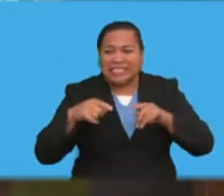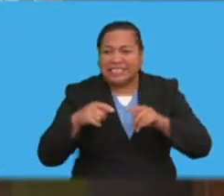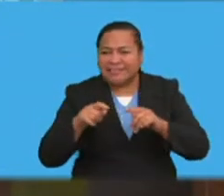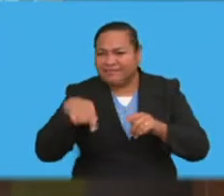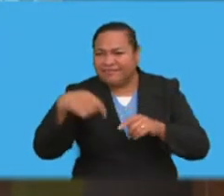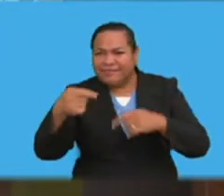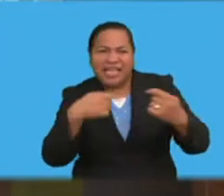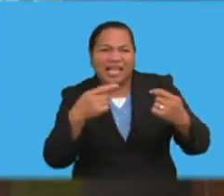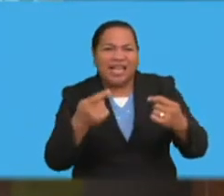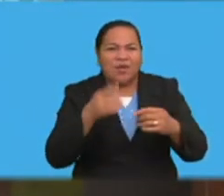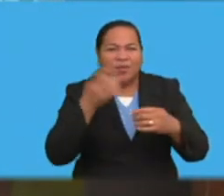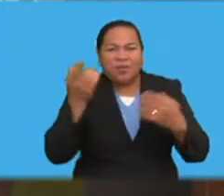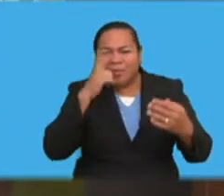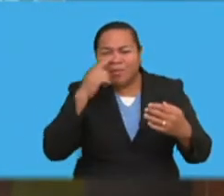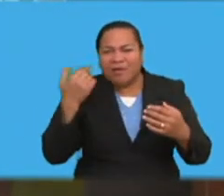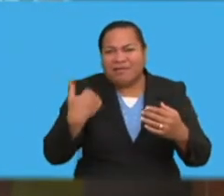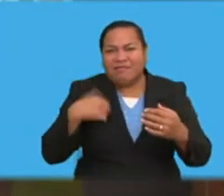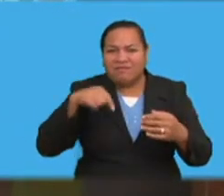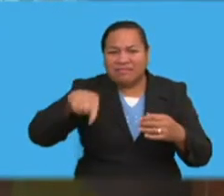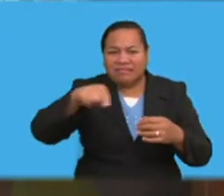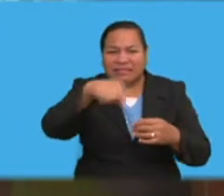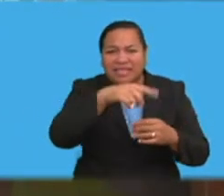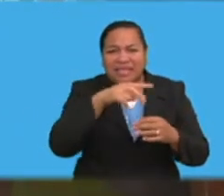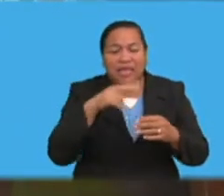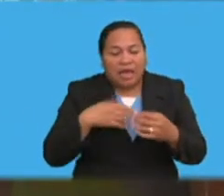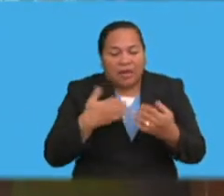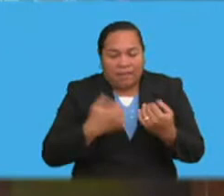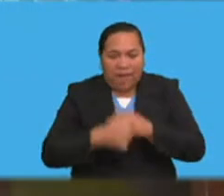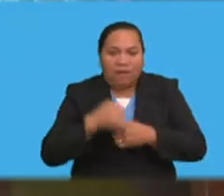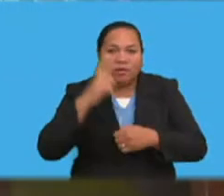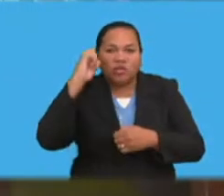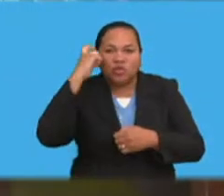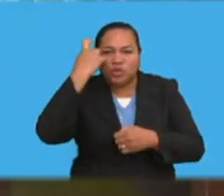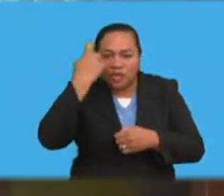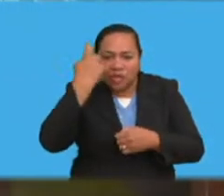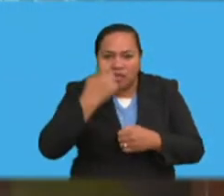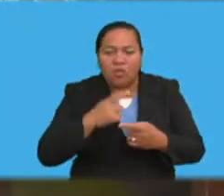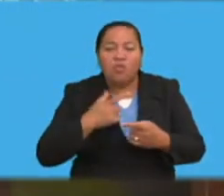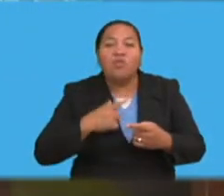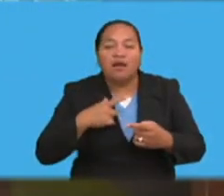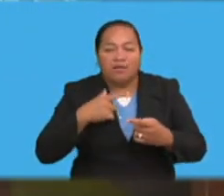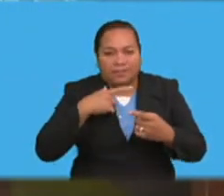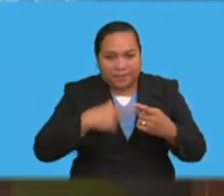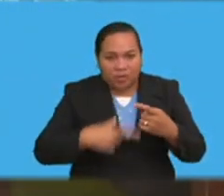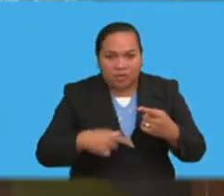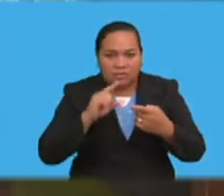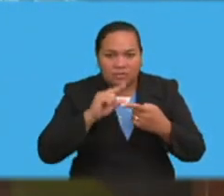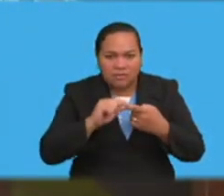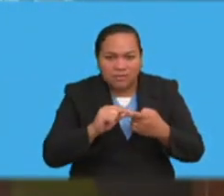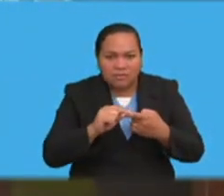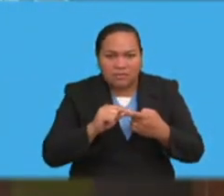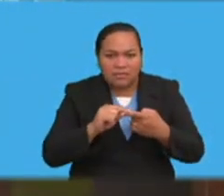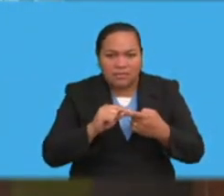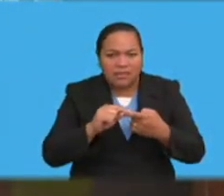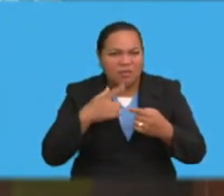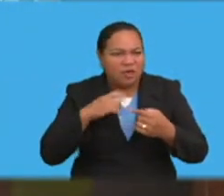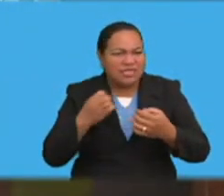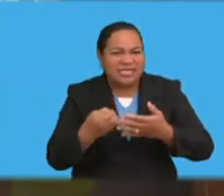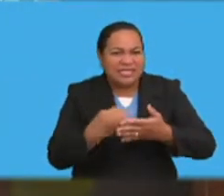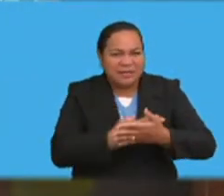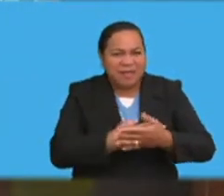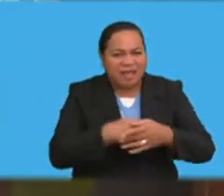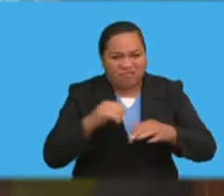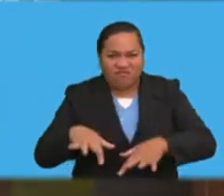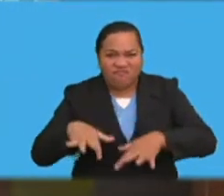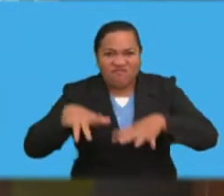area has been a cause of increasing concern. This is because of the severity and impacts of the flooding